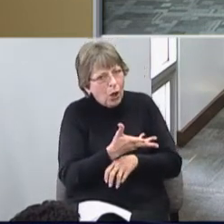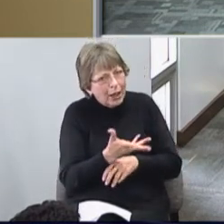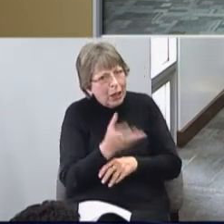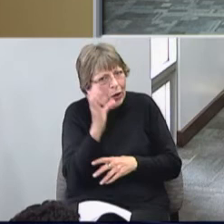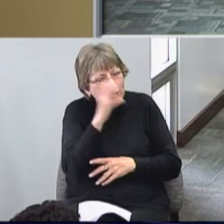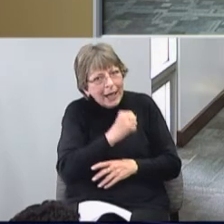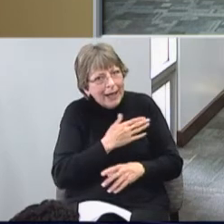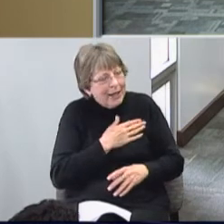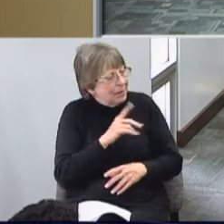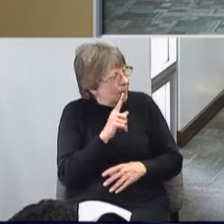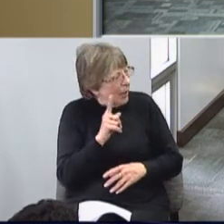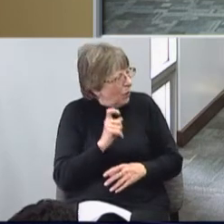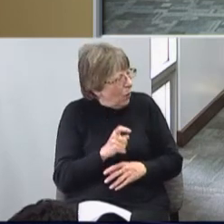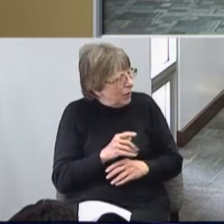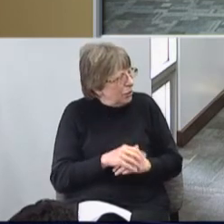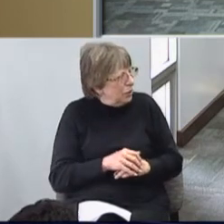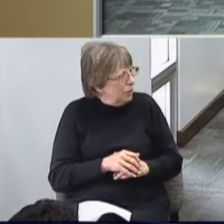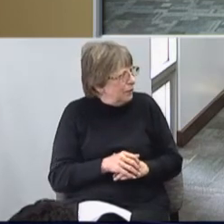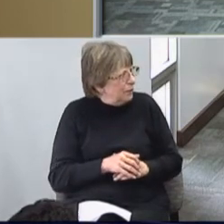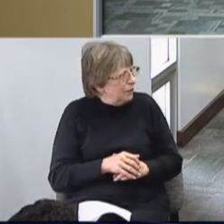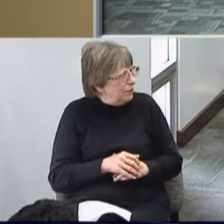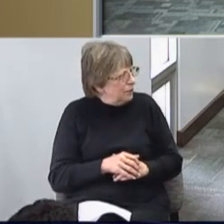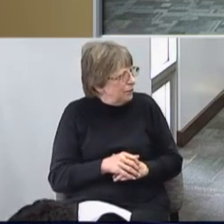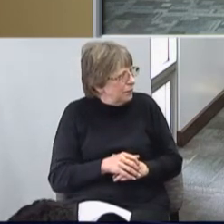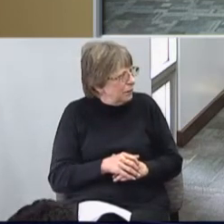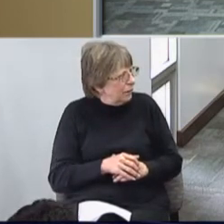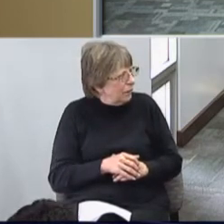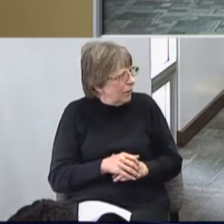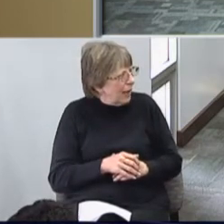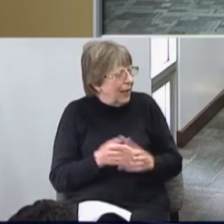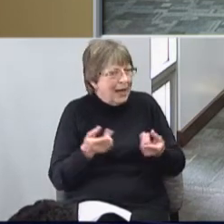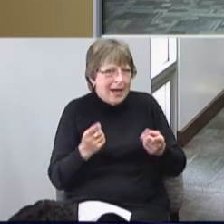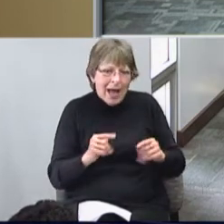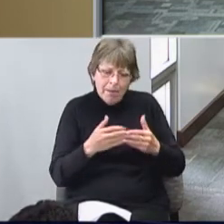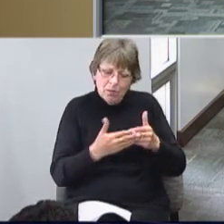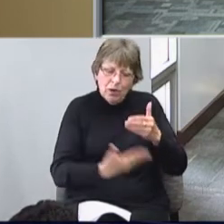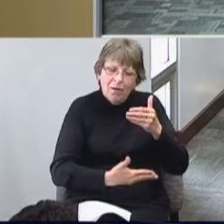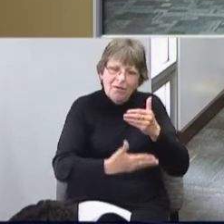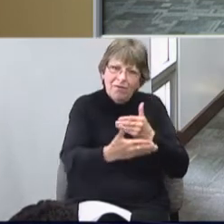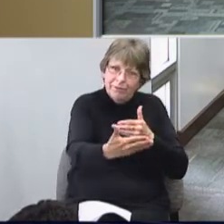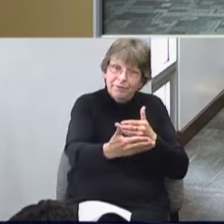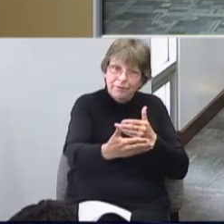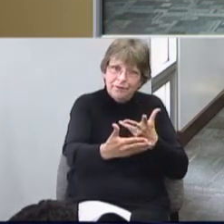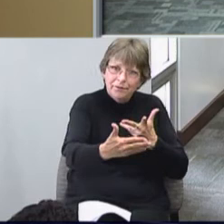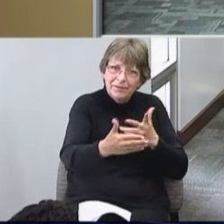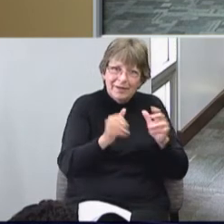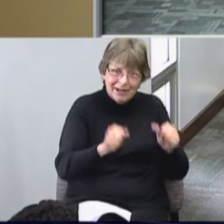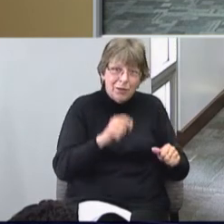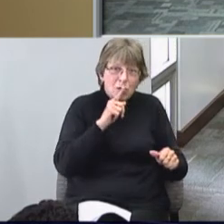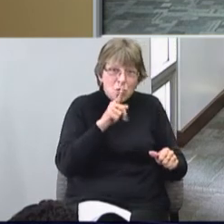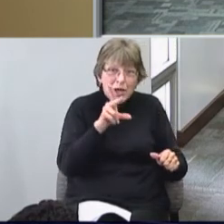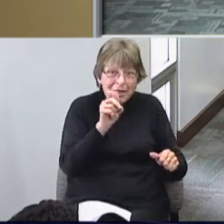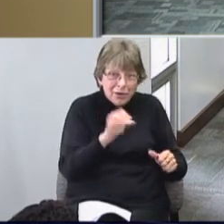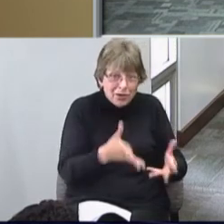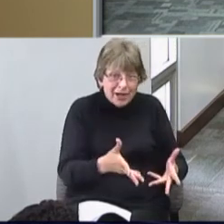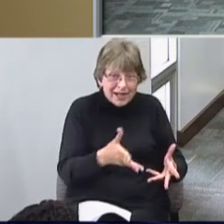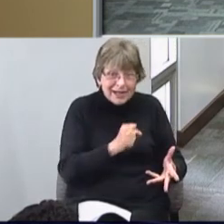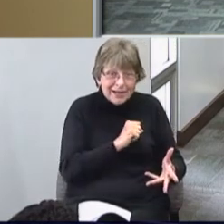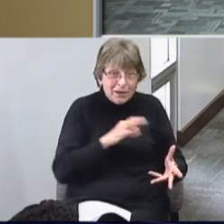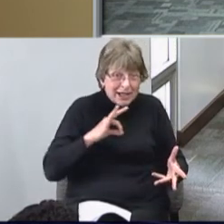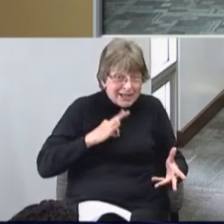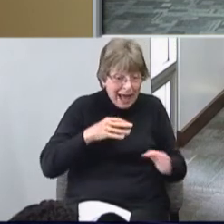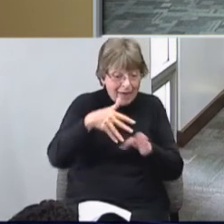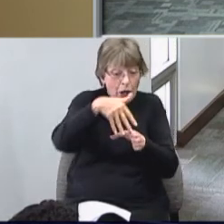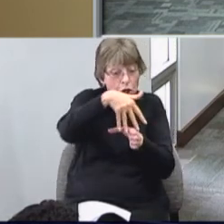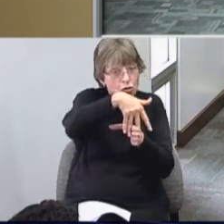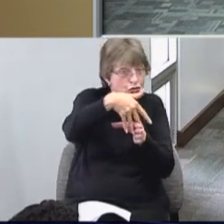my questions are, at the outset and then going forward, can we really do this at a staff neutral